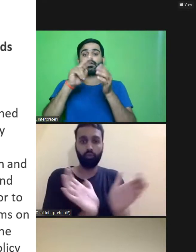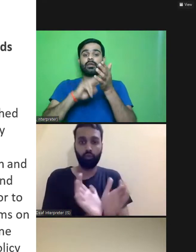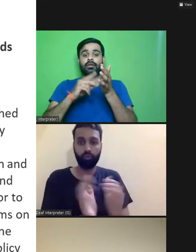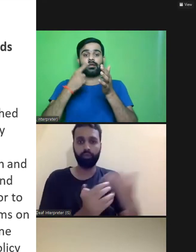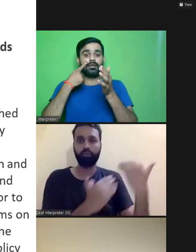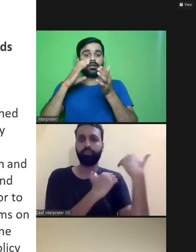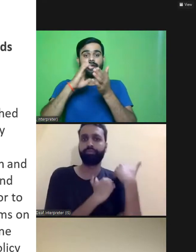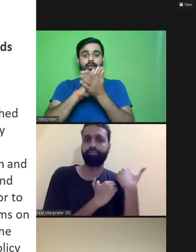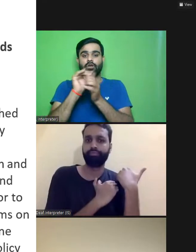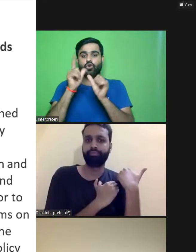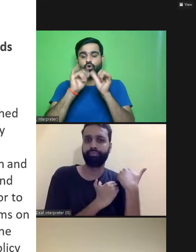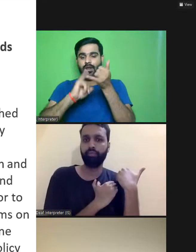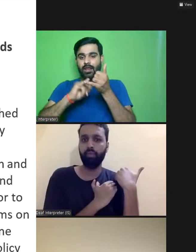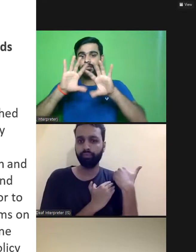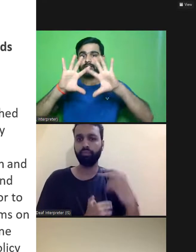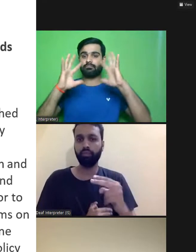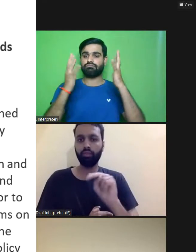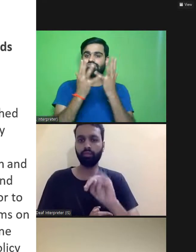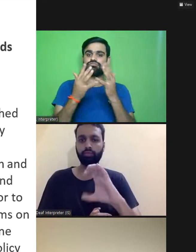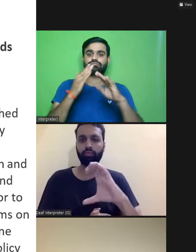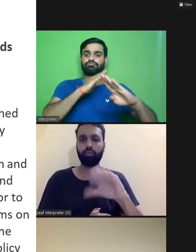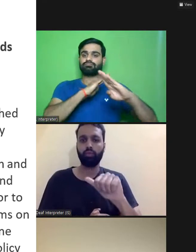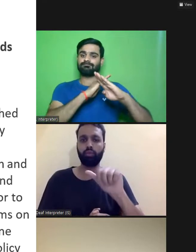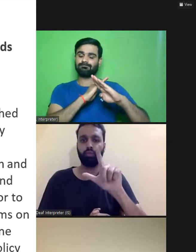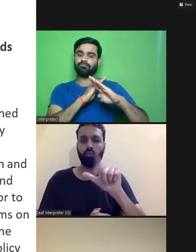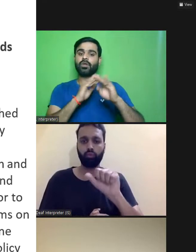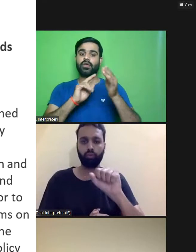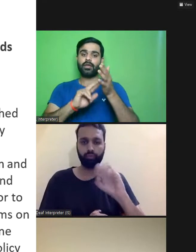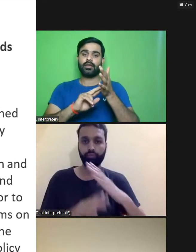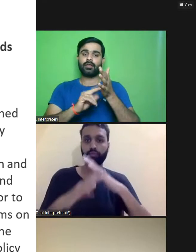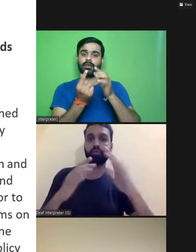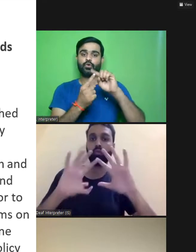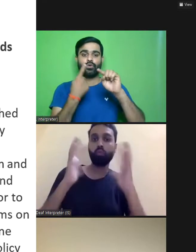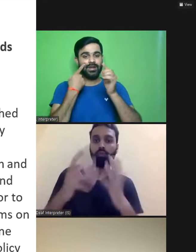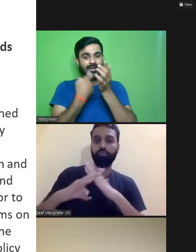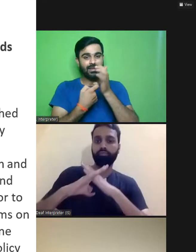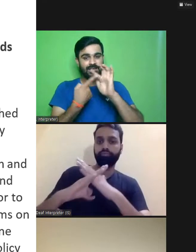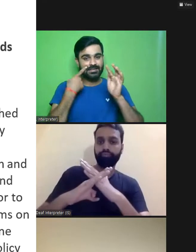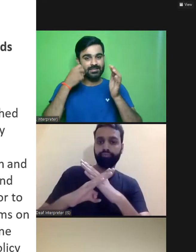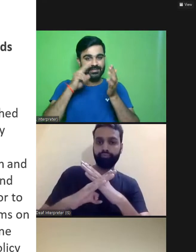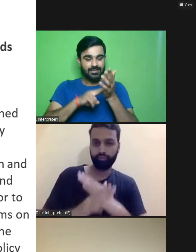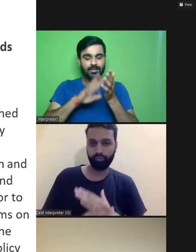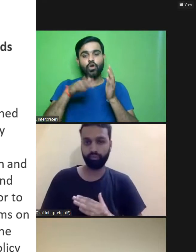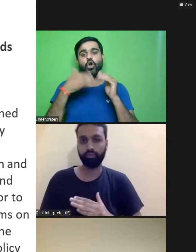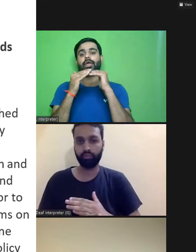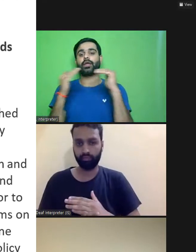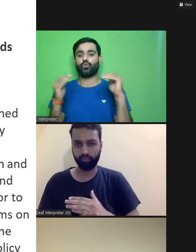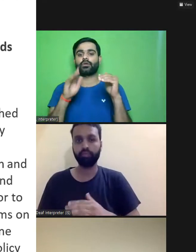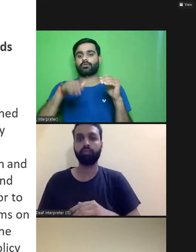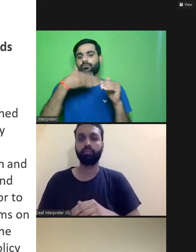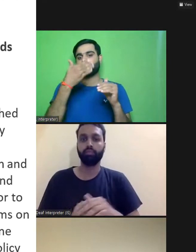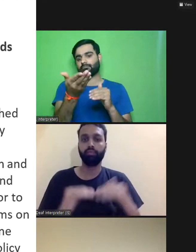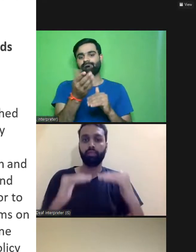talk to us on global food security and nutrition inequity. Over to you,